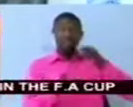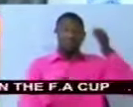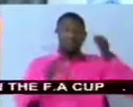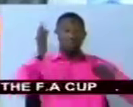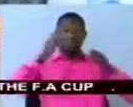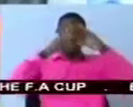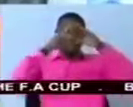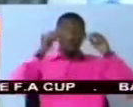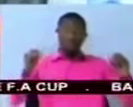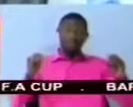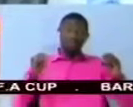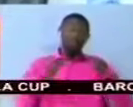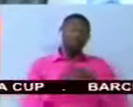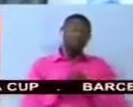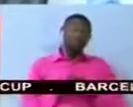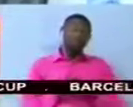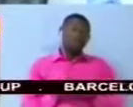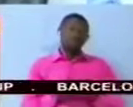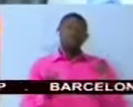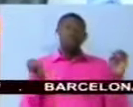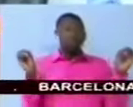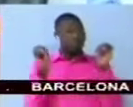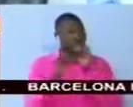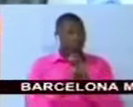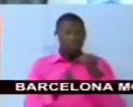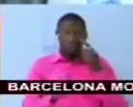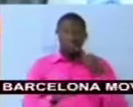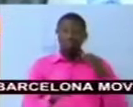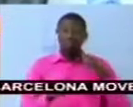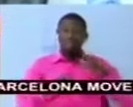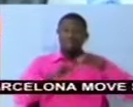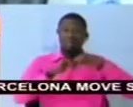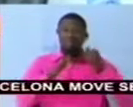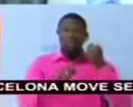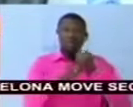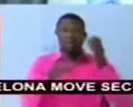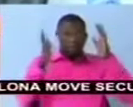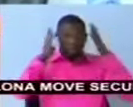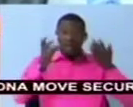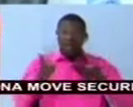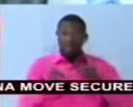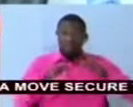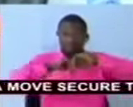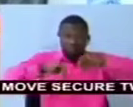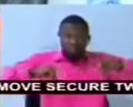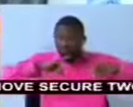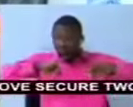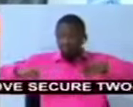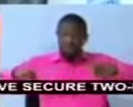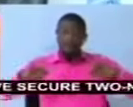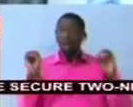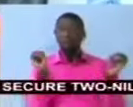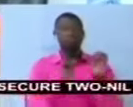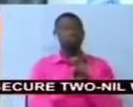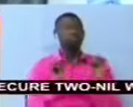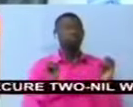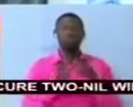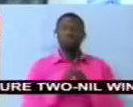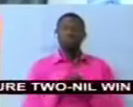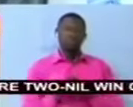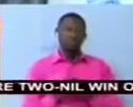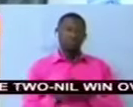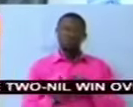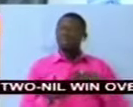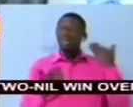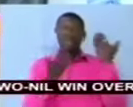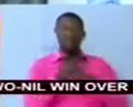musa atek di waxtu sangam nobody has can attest that I have been separated with somebody quarreling musu tam suma life it has never happened